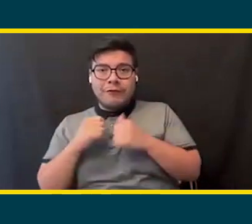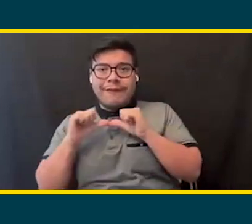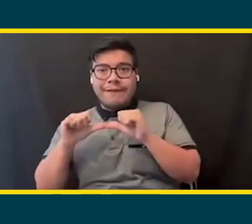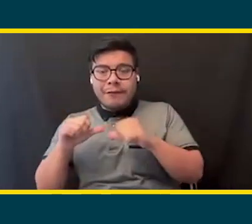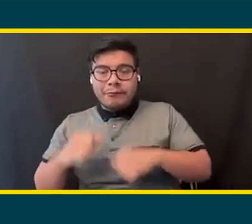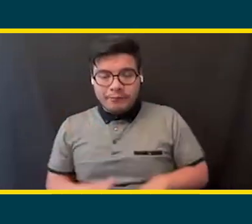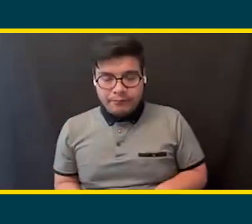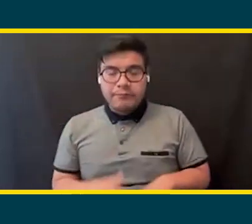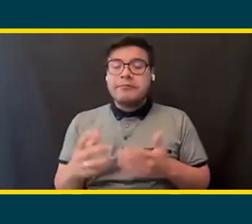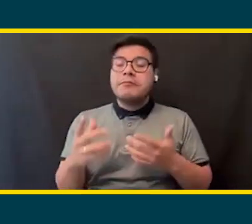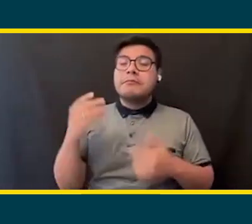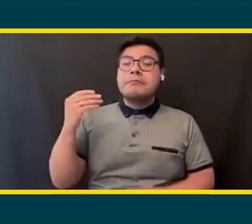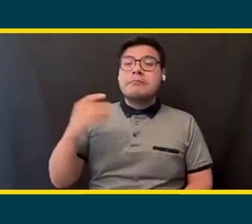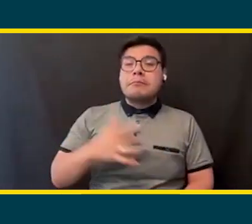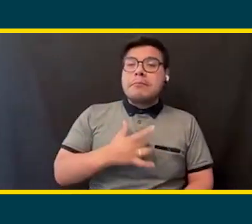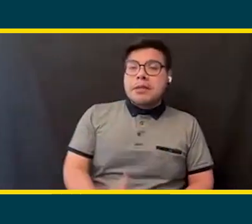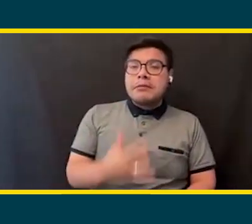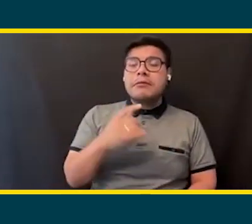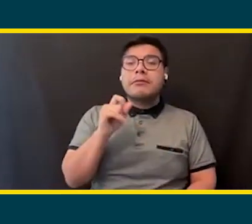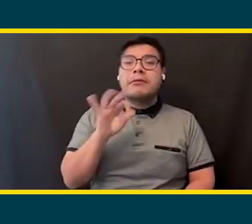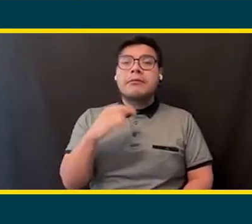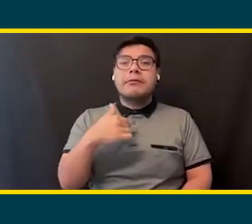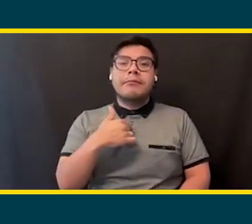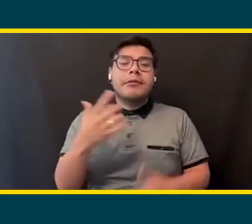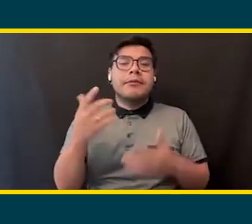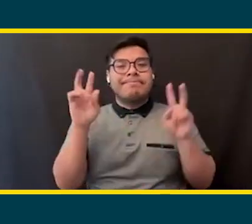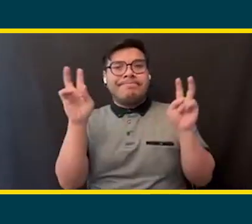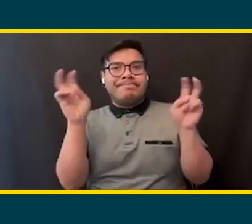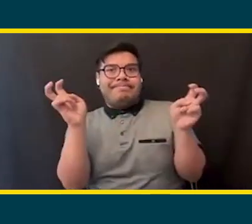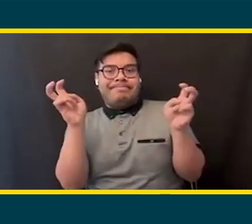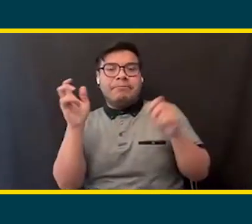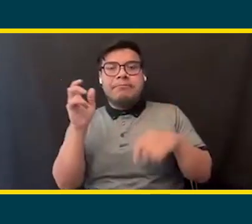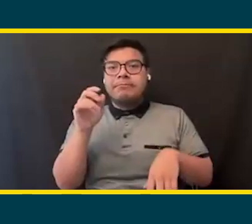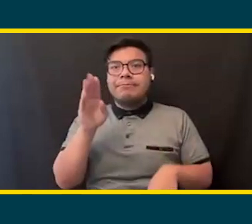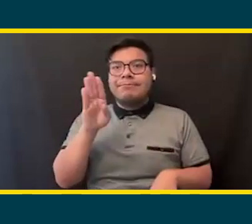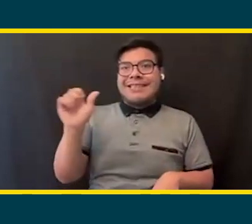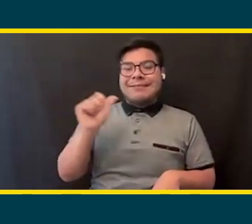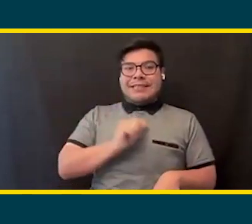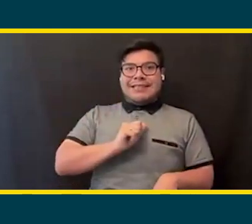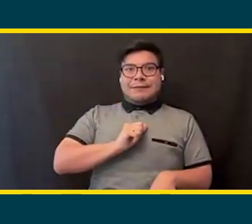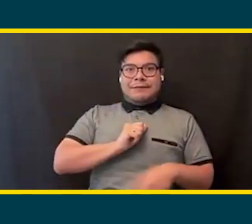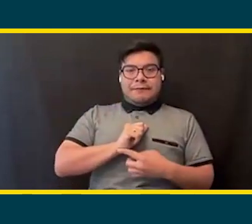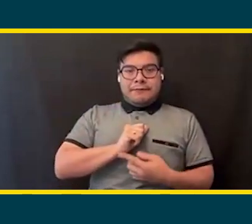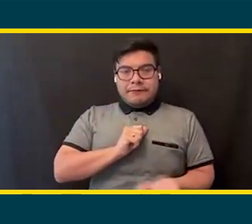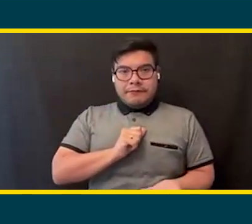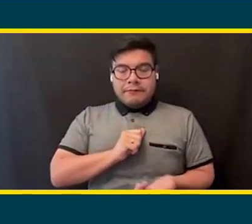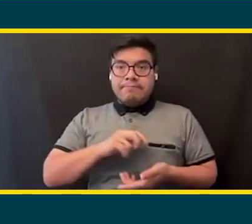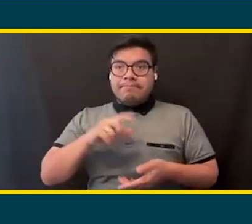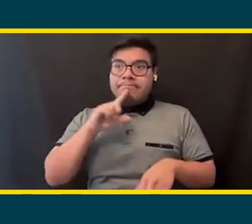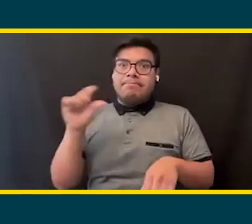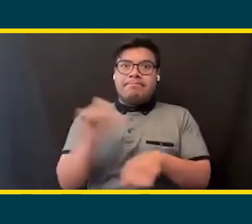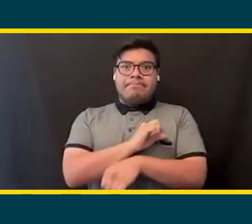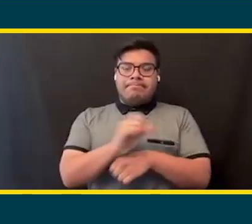Oftentimes, if I were to quote unquote be myself, meaning truly be